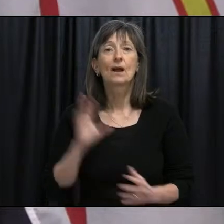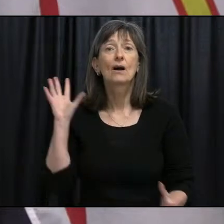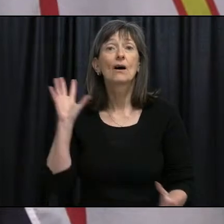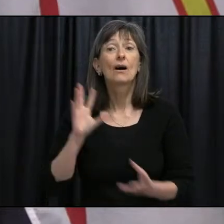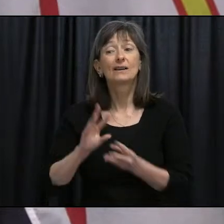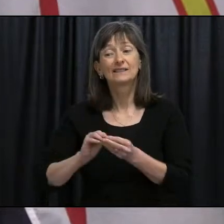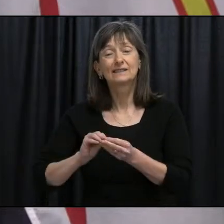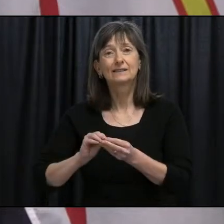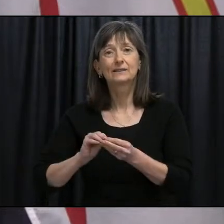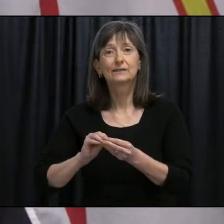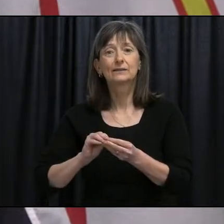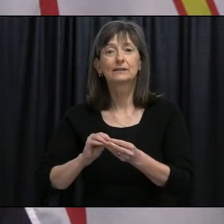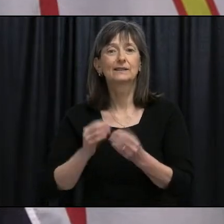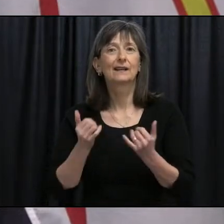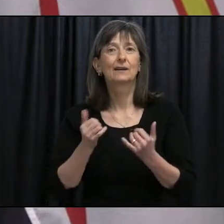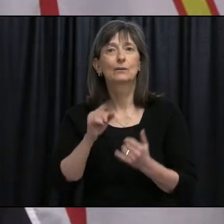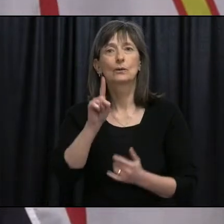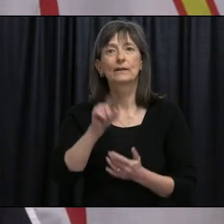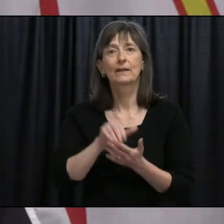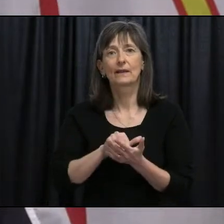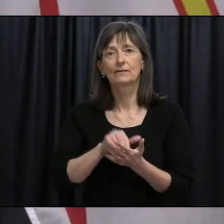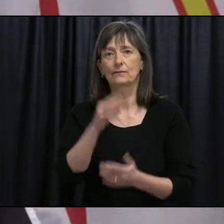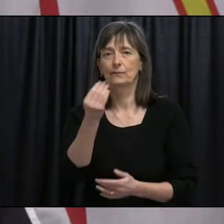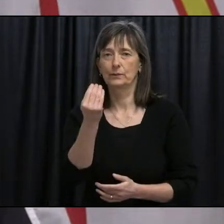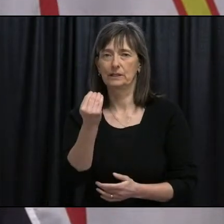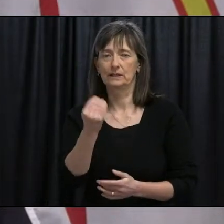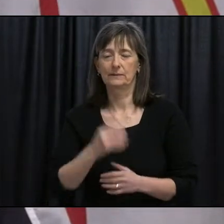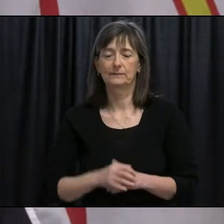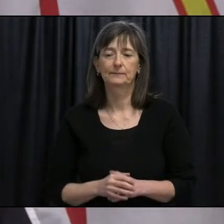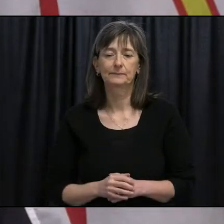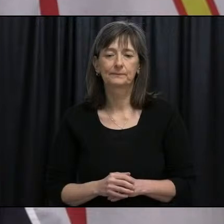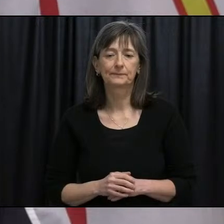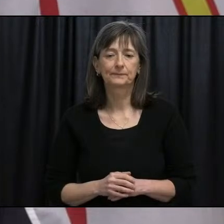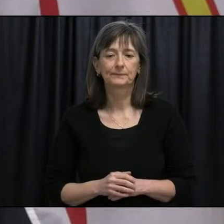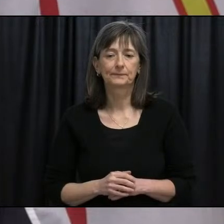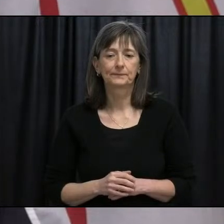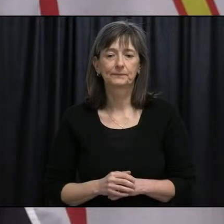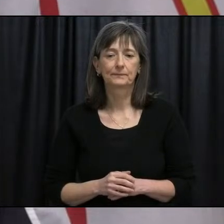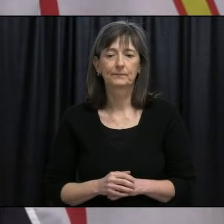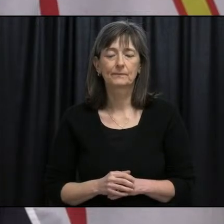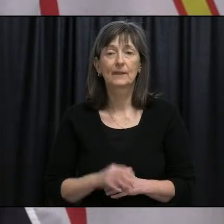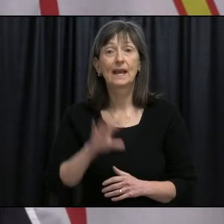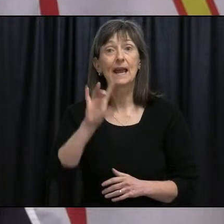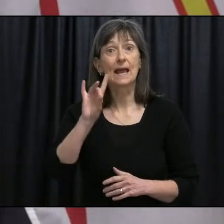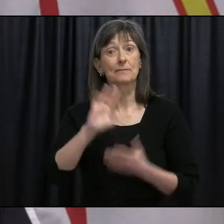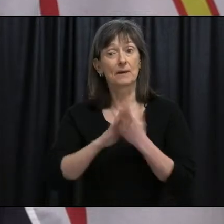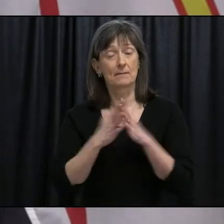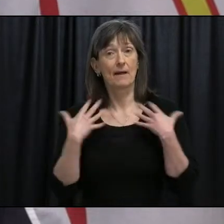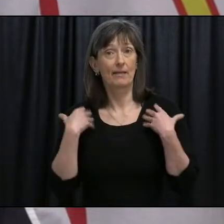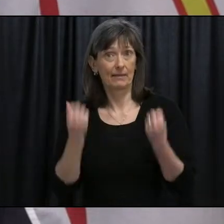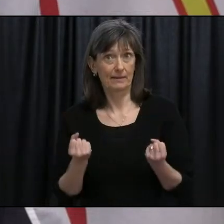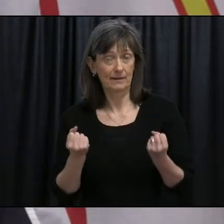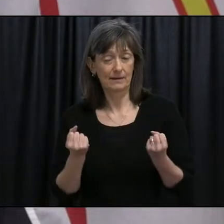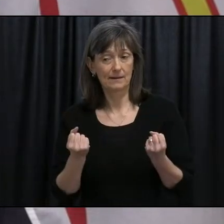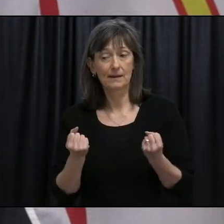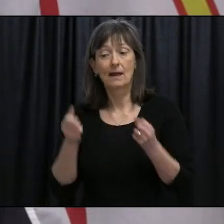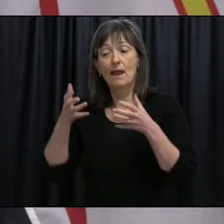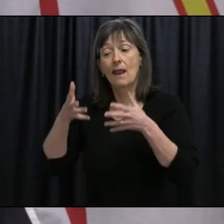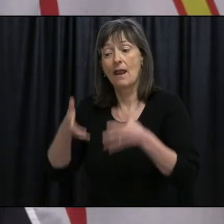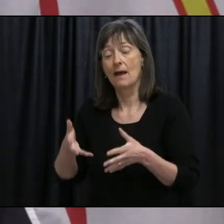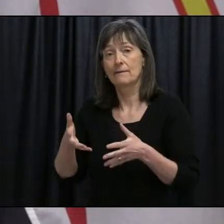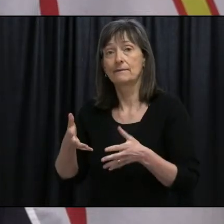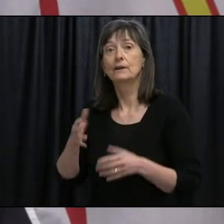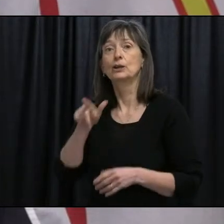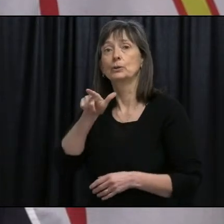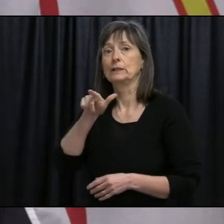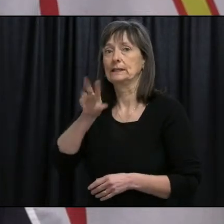number of cases is now 1,014. There have been 8 new recoveries in Eastern Health, leaving 26 active